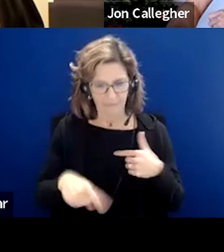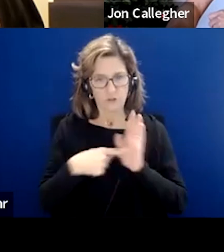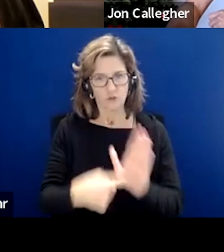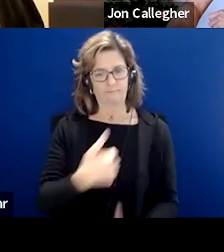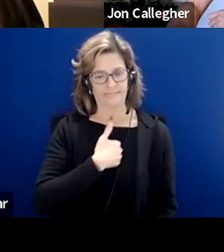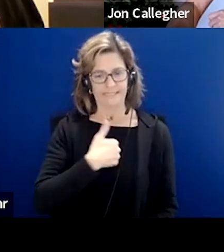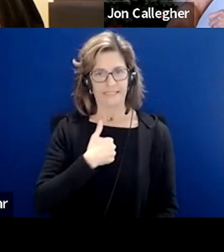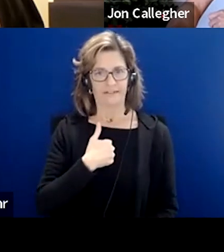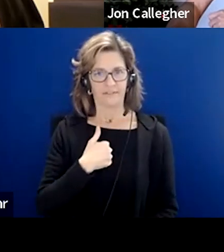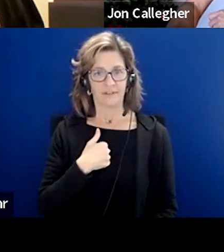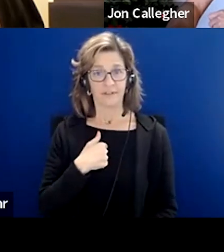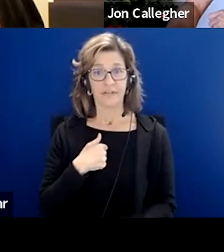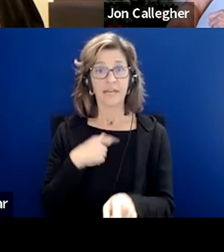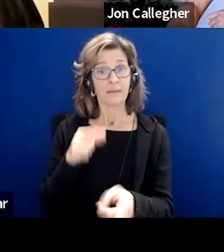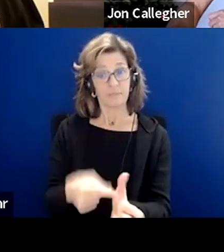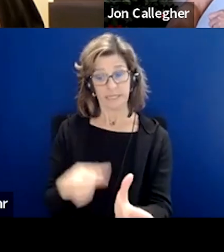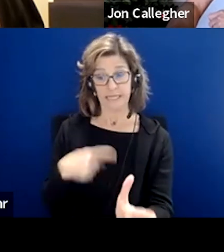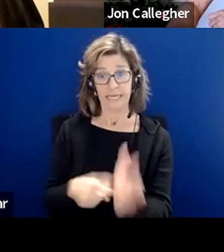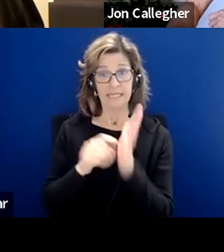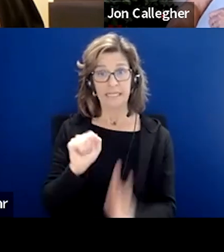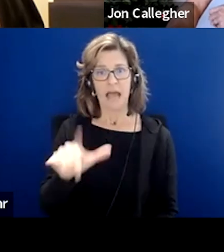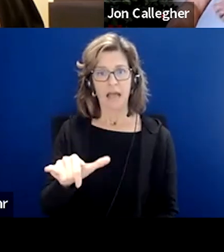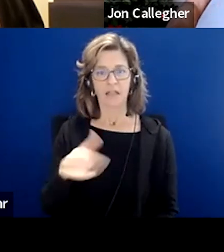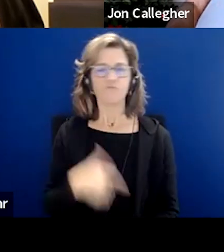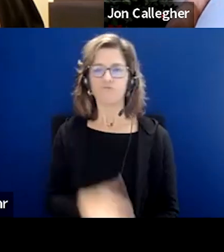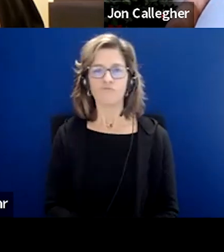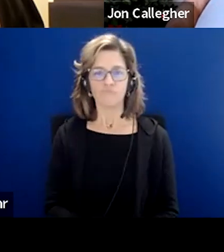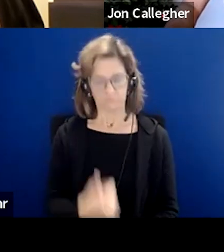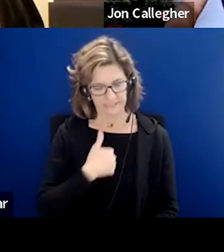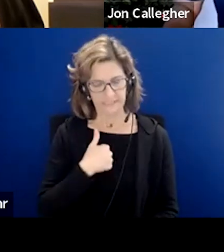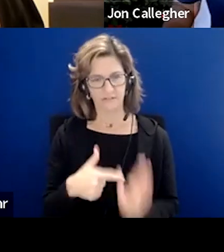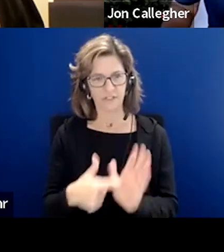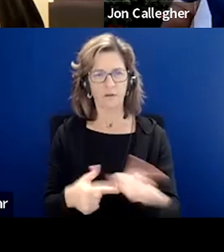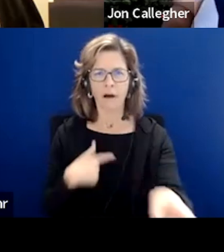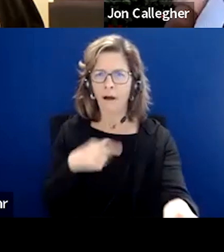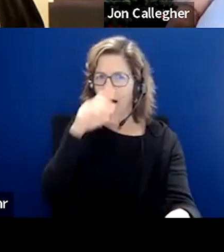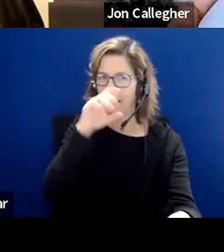I don't need an ally, right? And I mean,